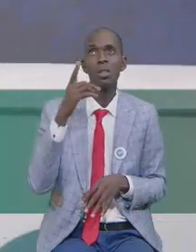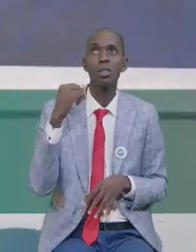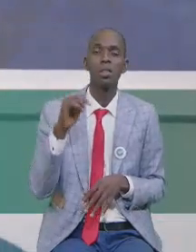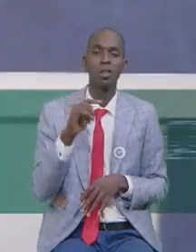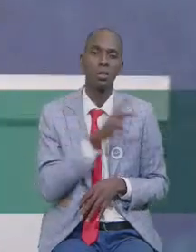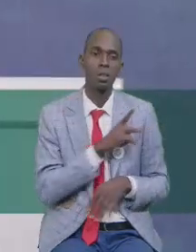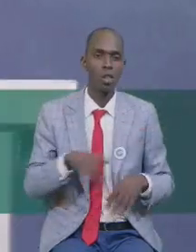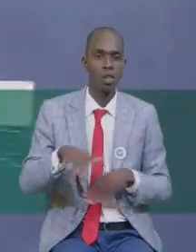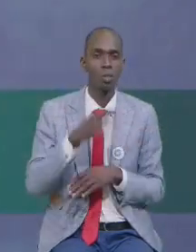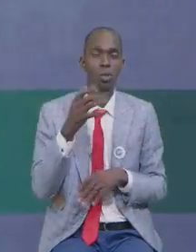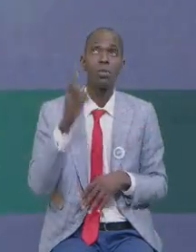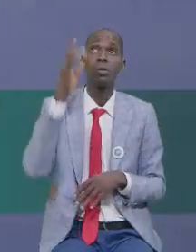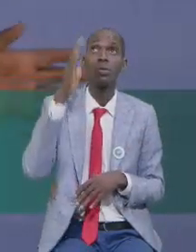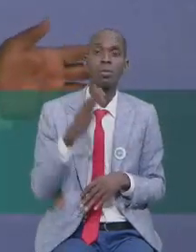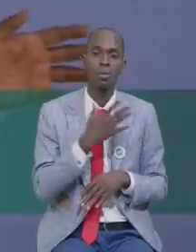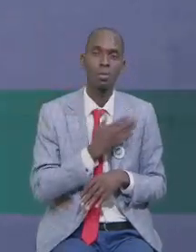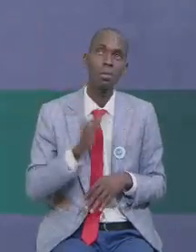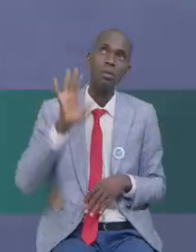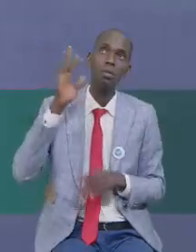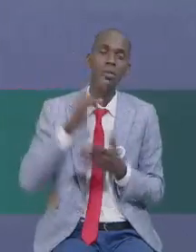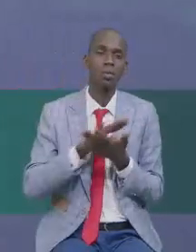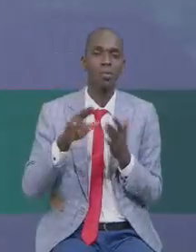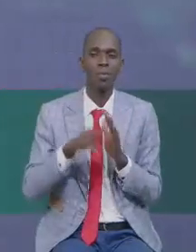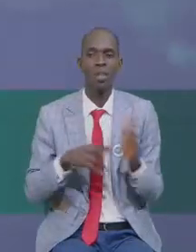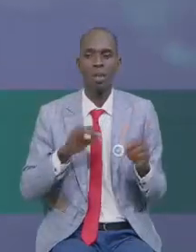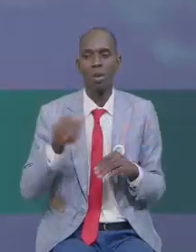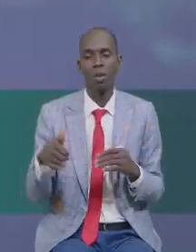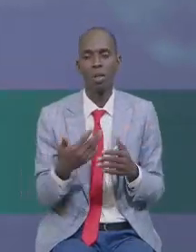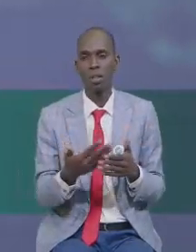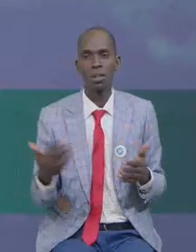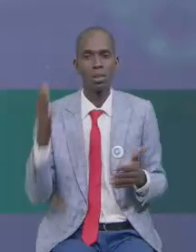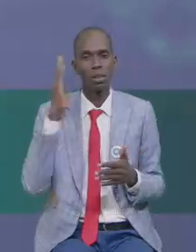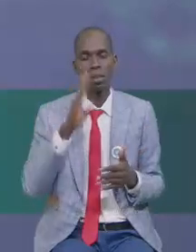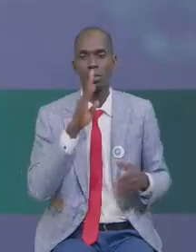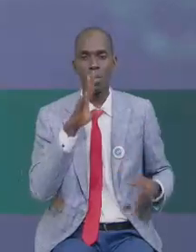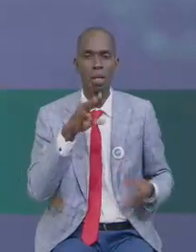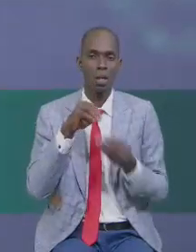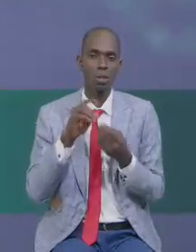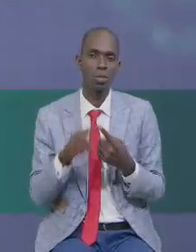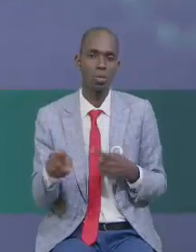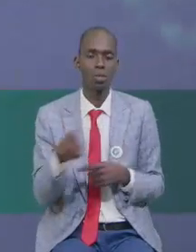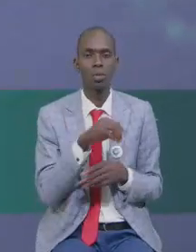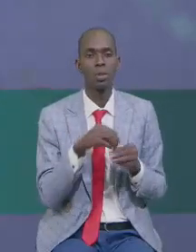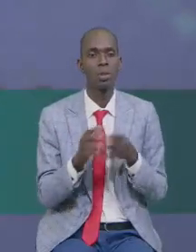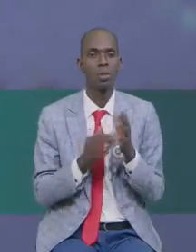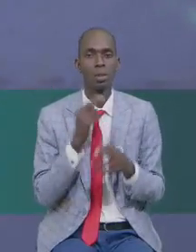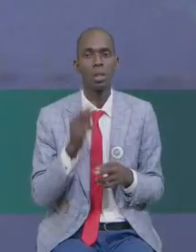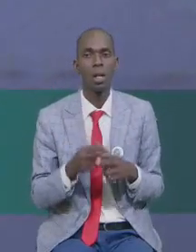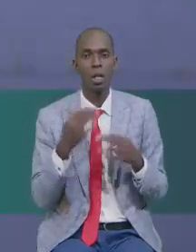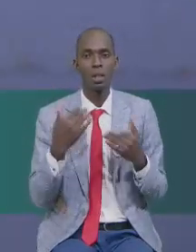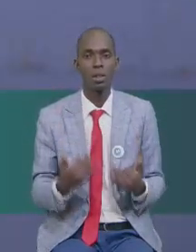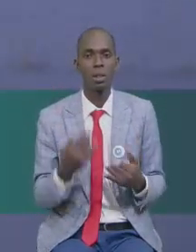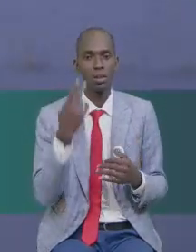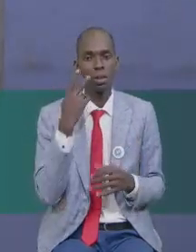and all these things shall be added unto you. And now we come to